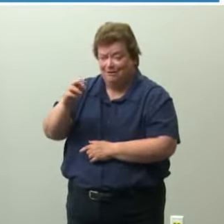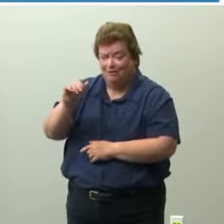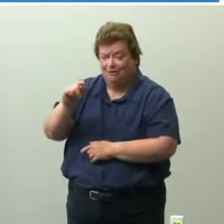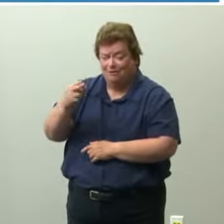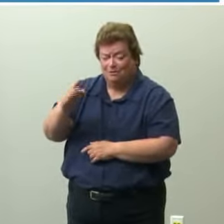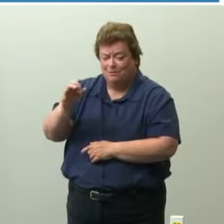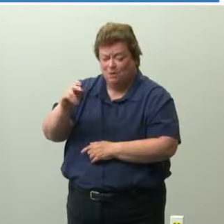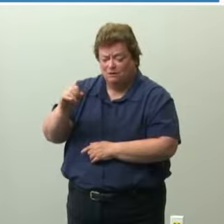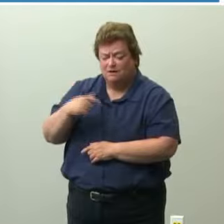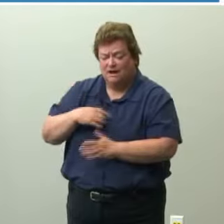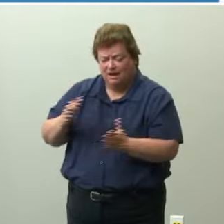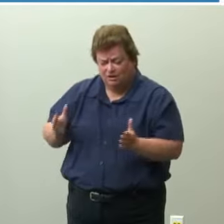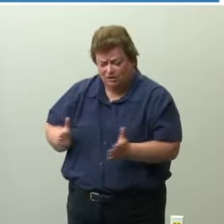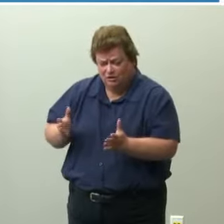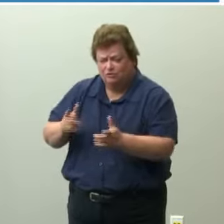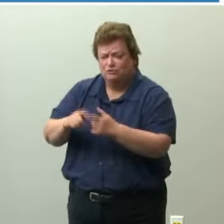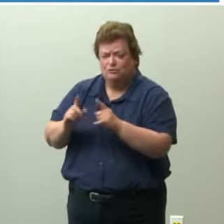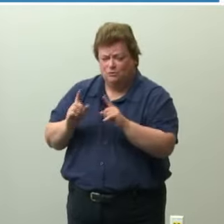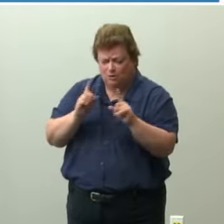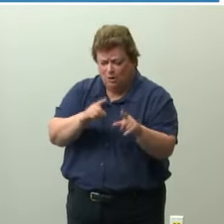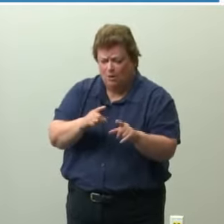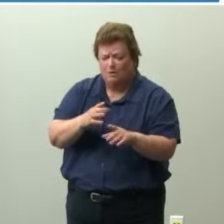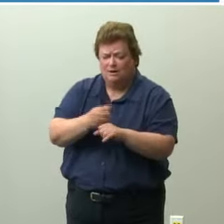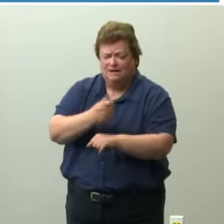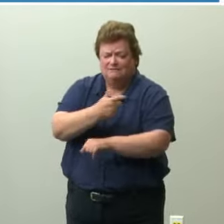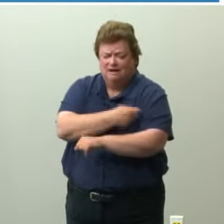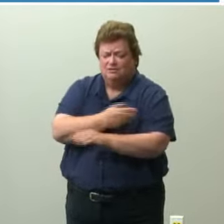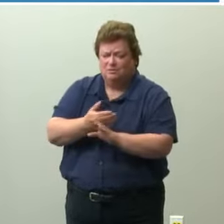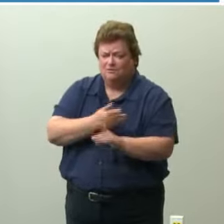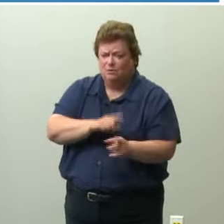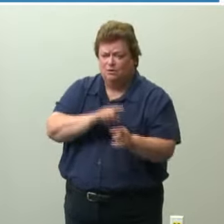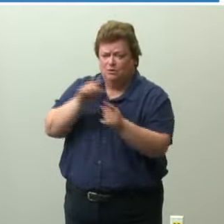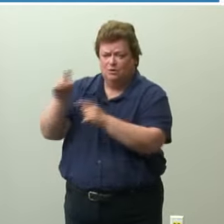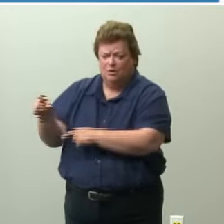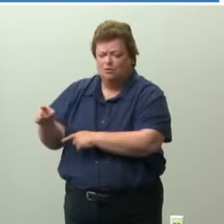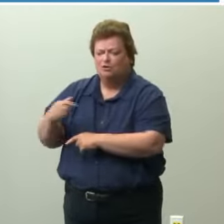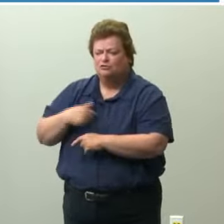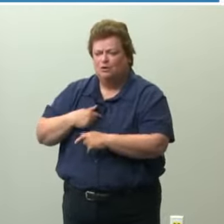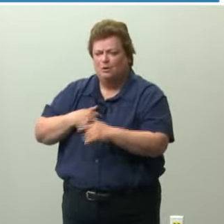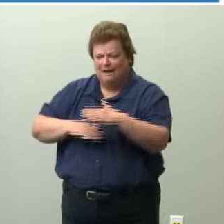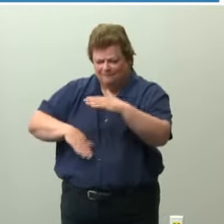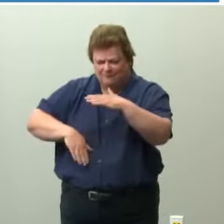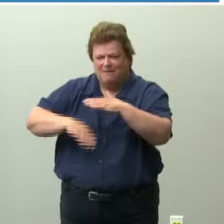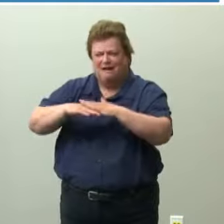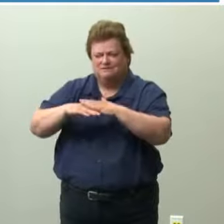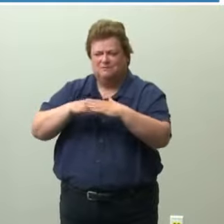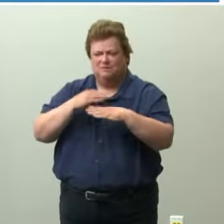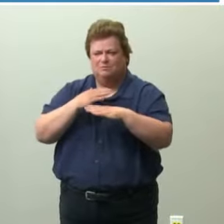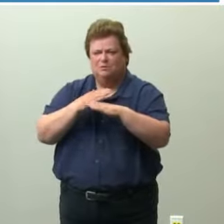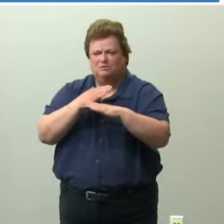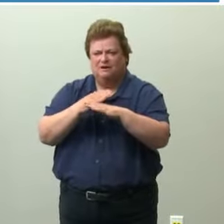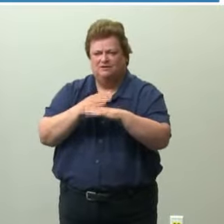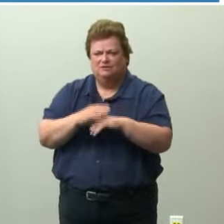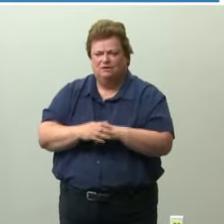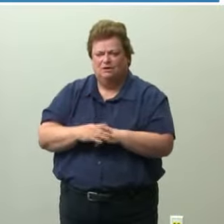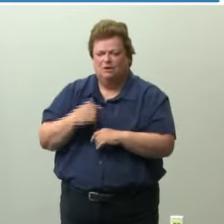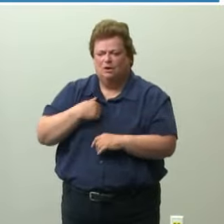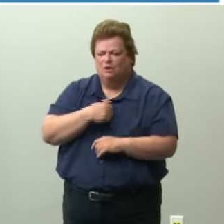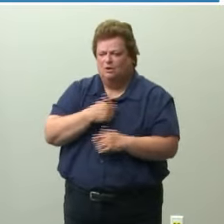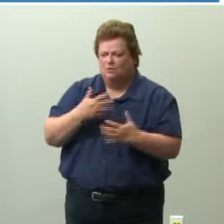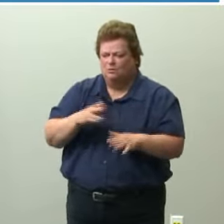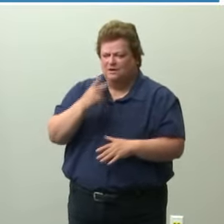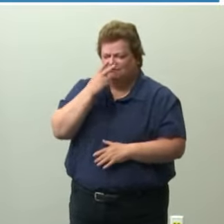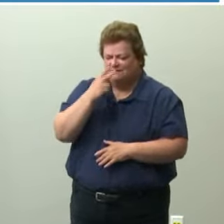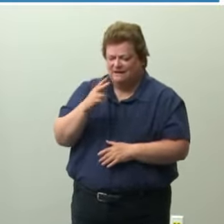unvaccinated to get vaccinated before they go so they have the maximum amount of protection. We've seen in cases